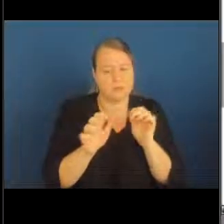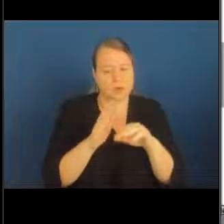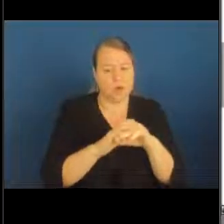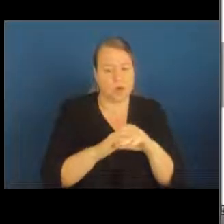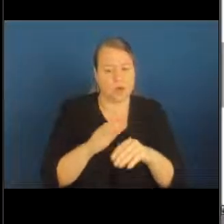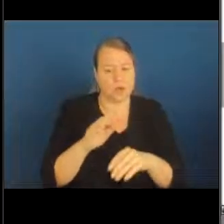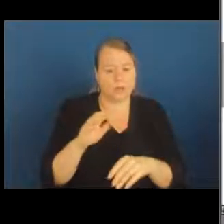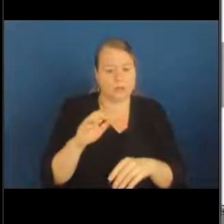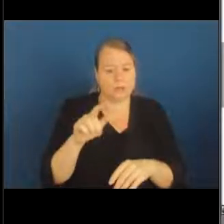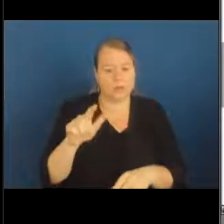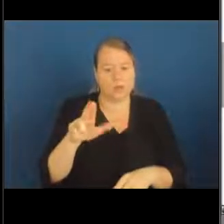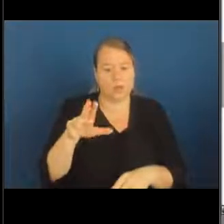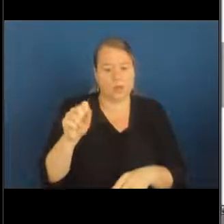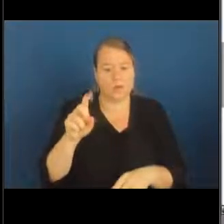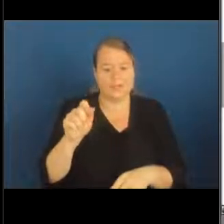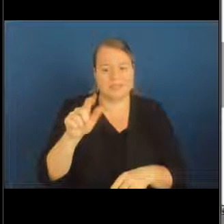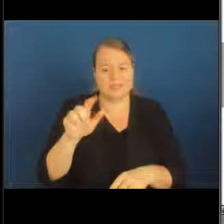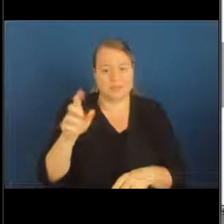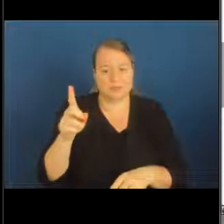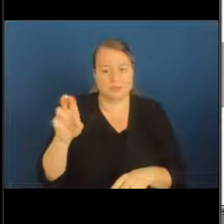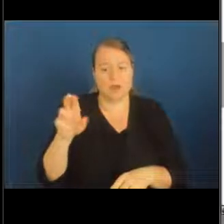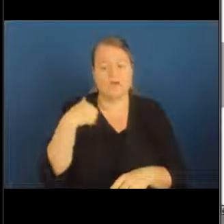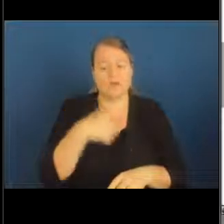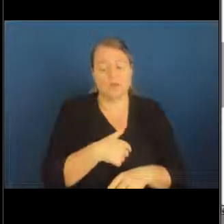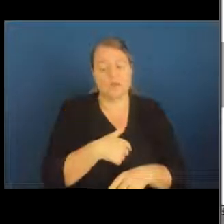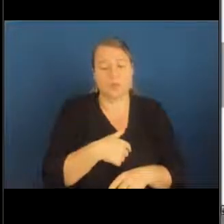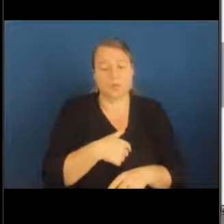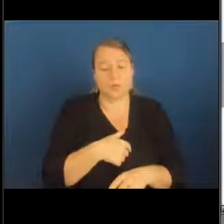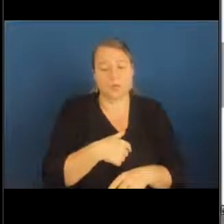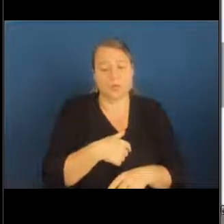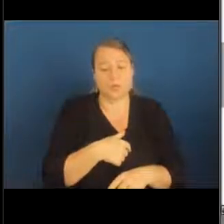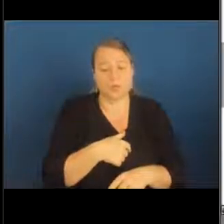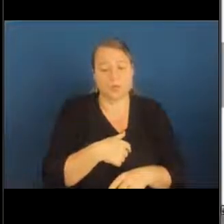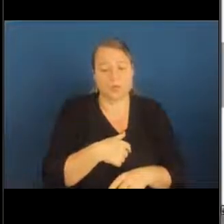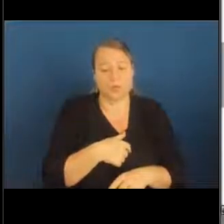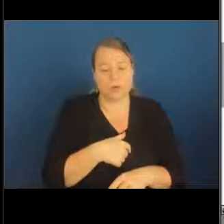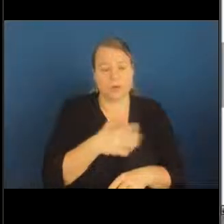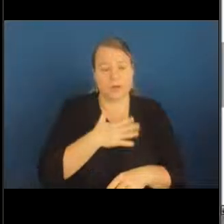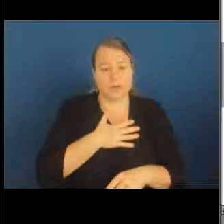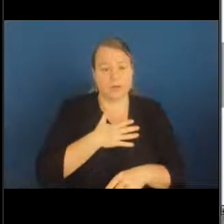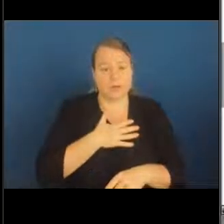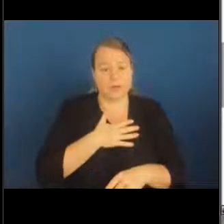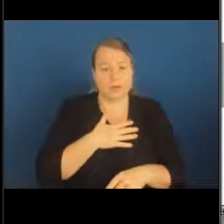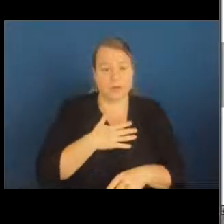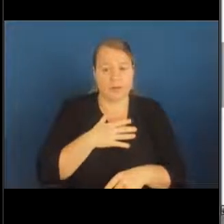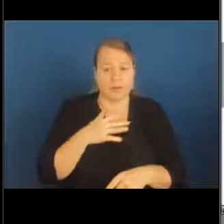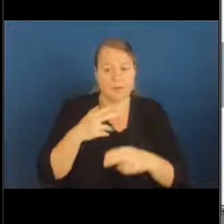Loisdale Drive. We are, as might have been mentioned, we are